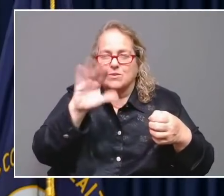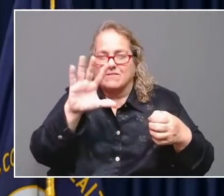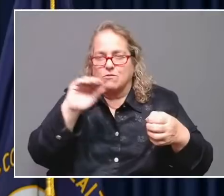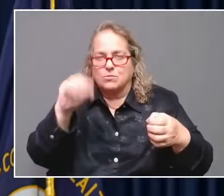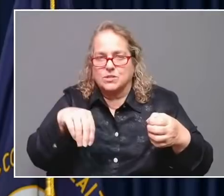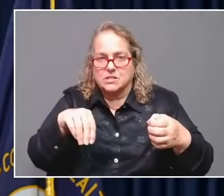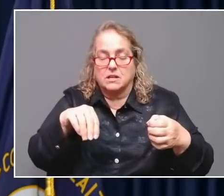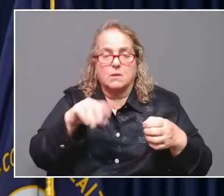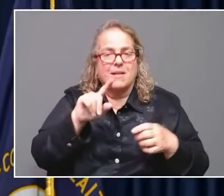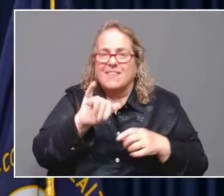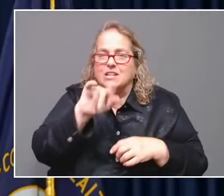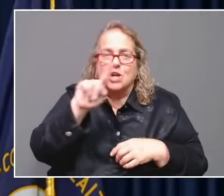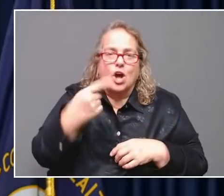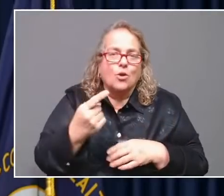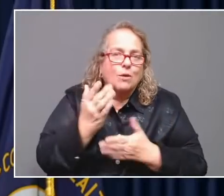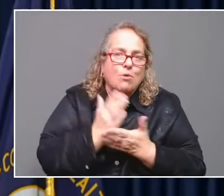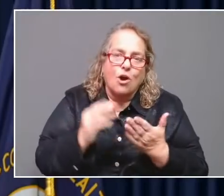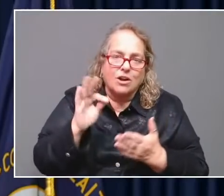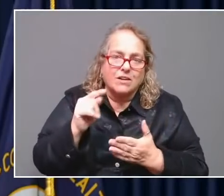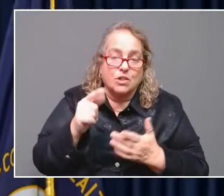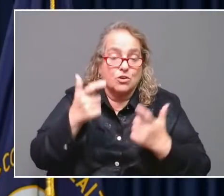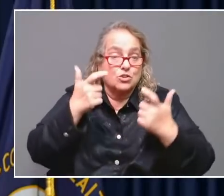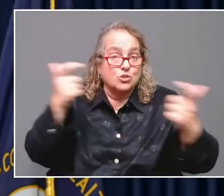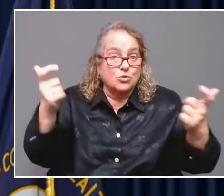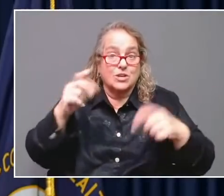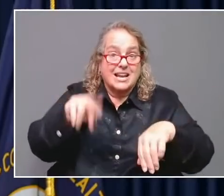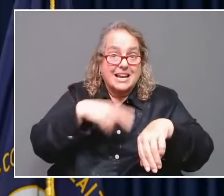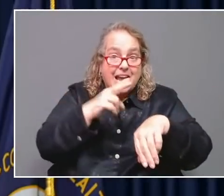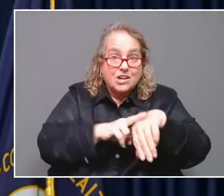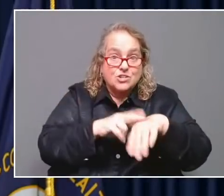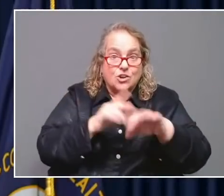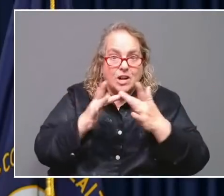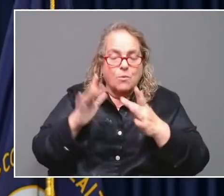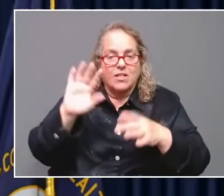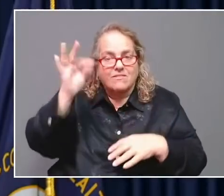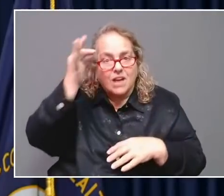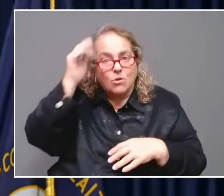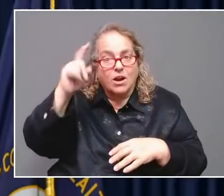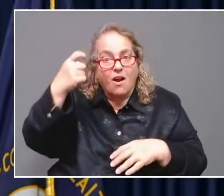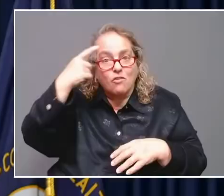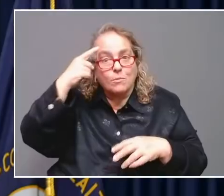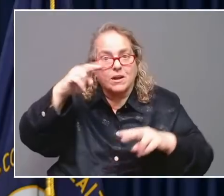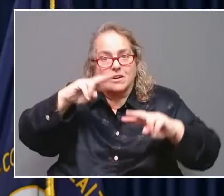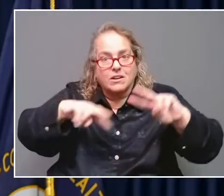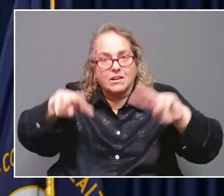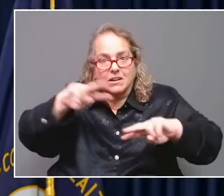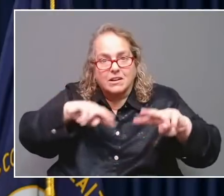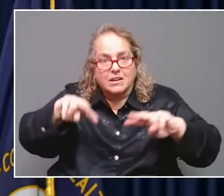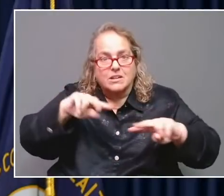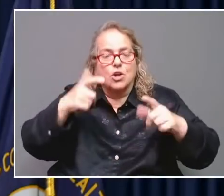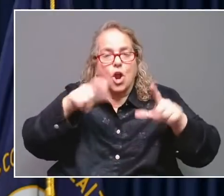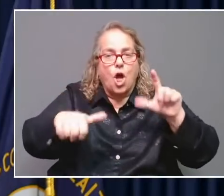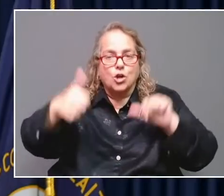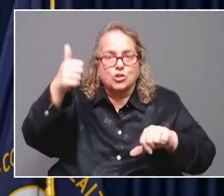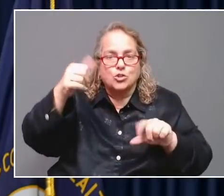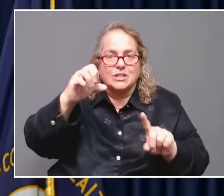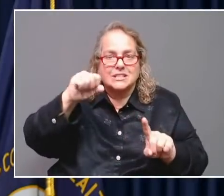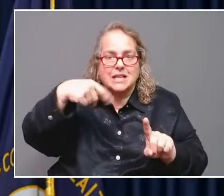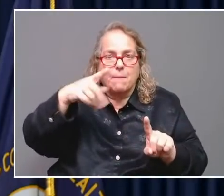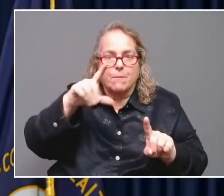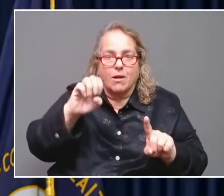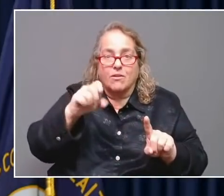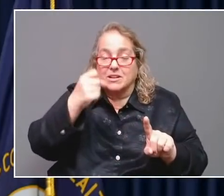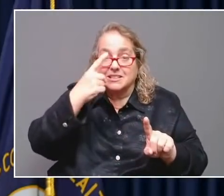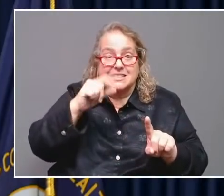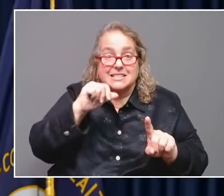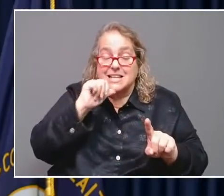of it. There's that huge national network that the federal government oversees. So there's a larger proportion. Remember, it's not about sequencing every